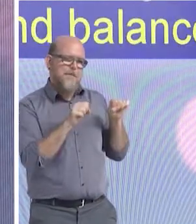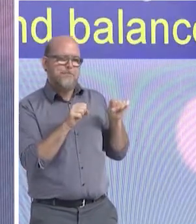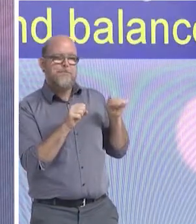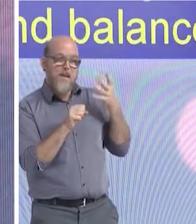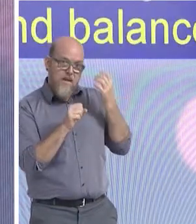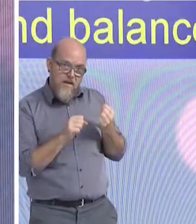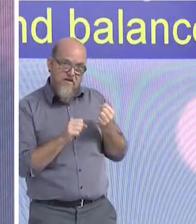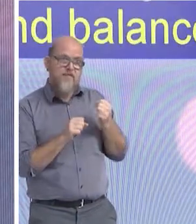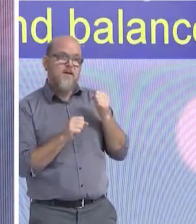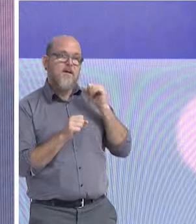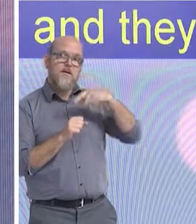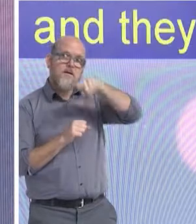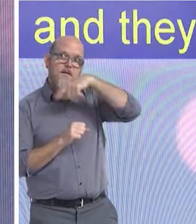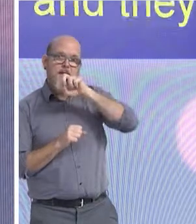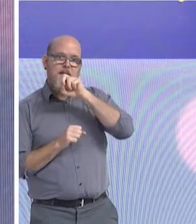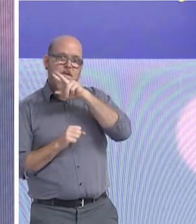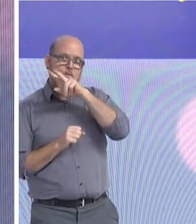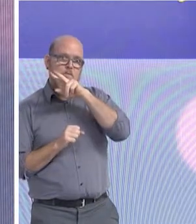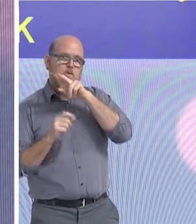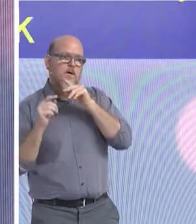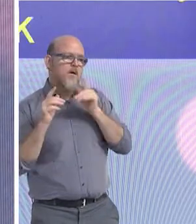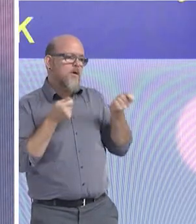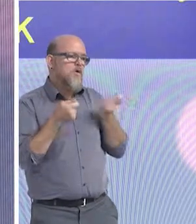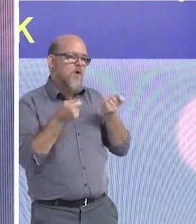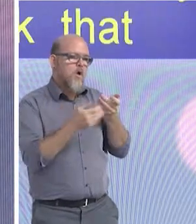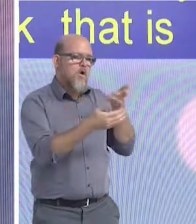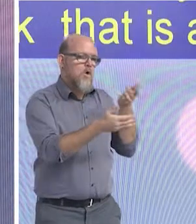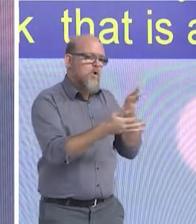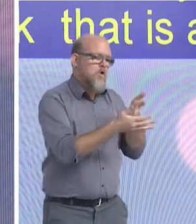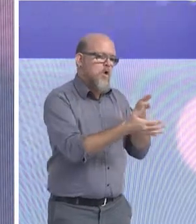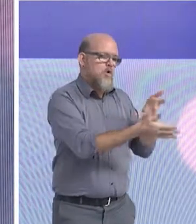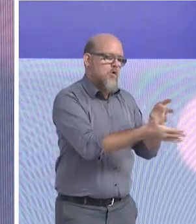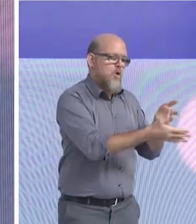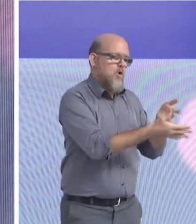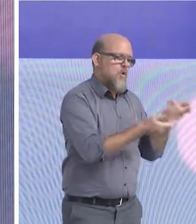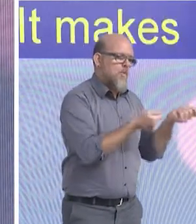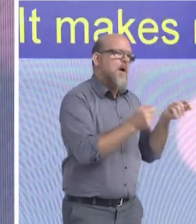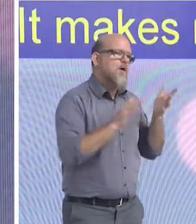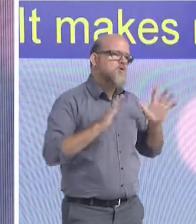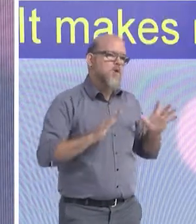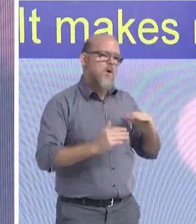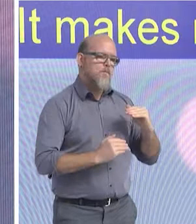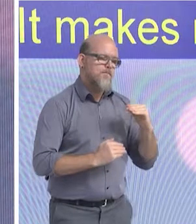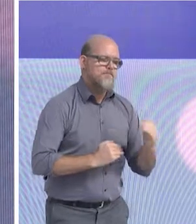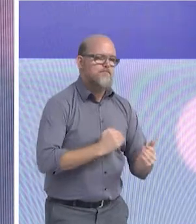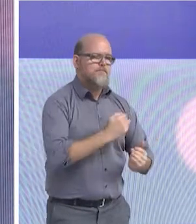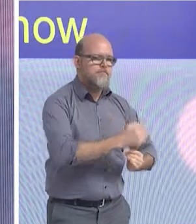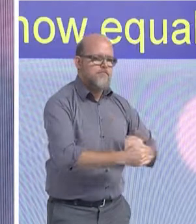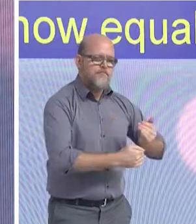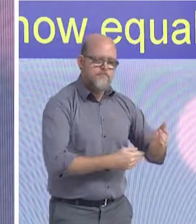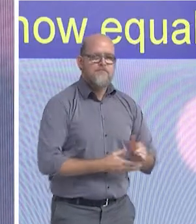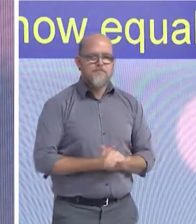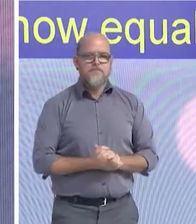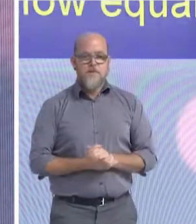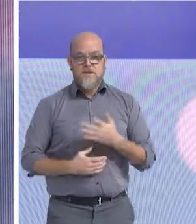they're working. And I think that is, you know, a sign of hope. It makes my work easier when I know equally that there are people as